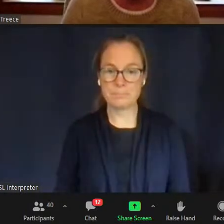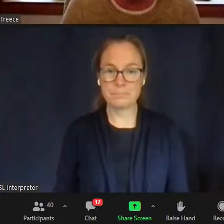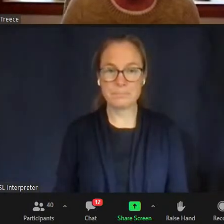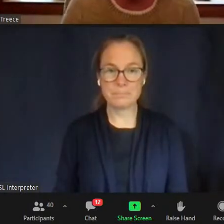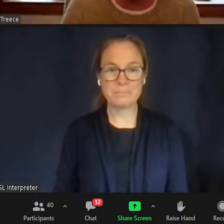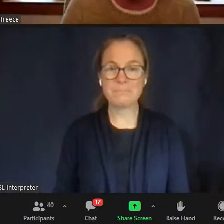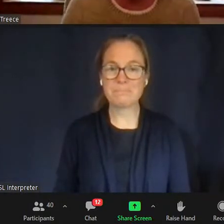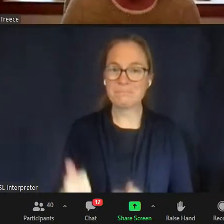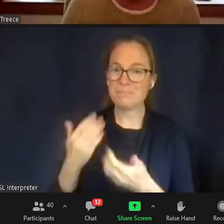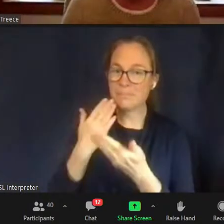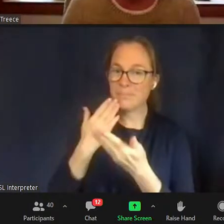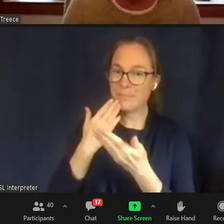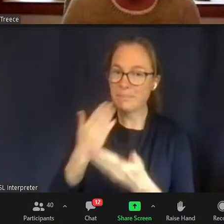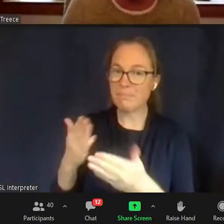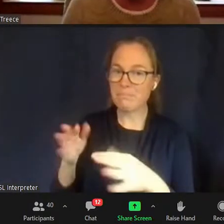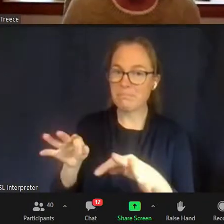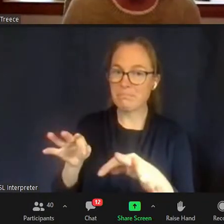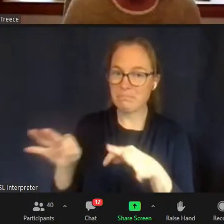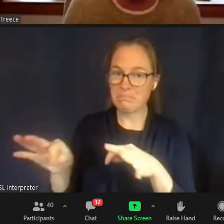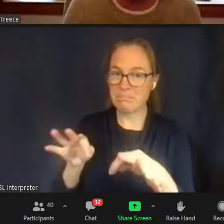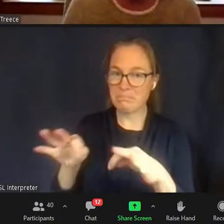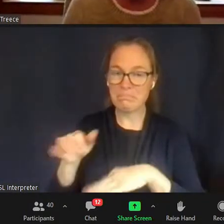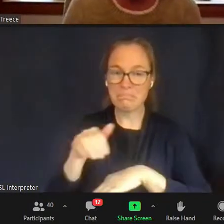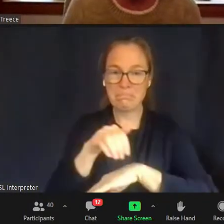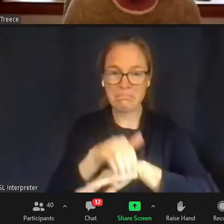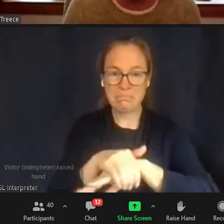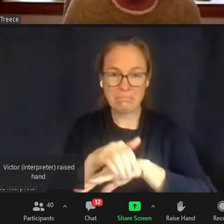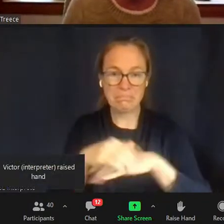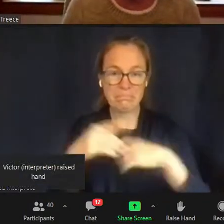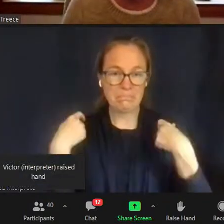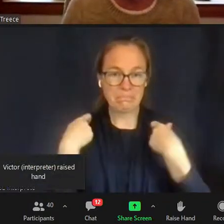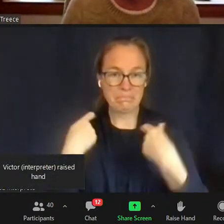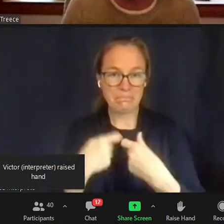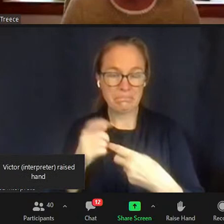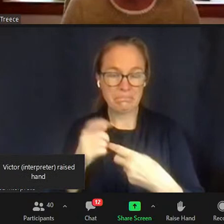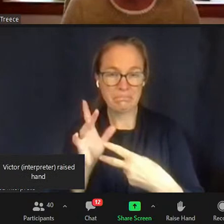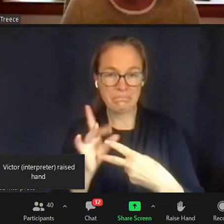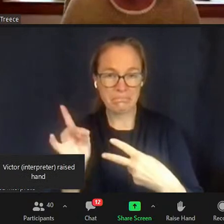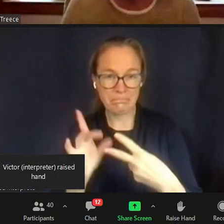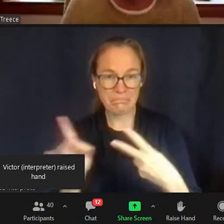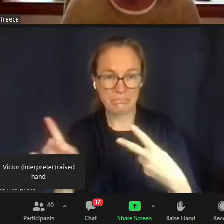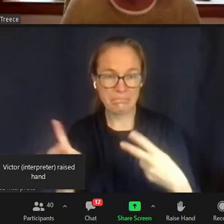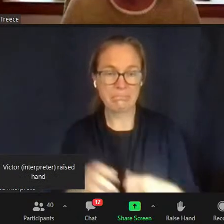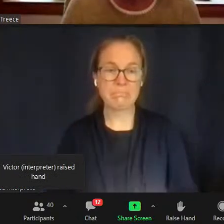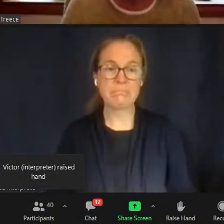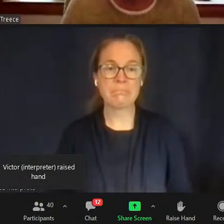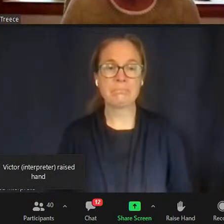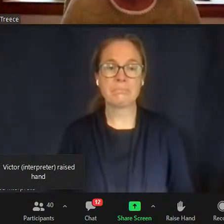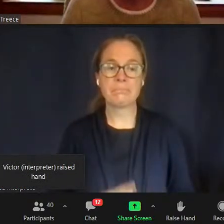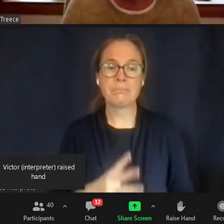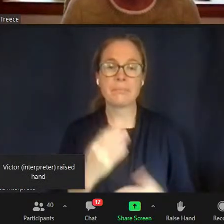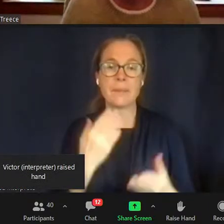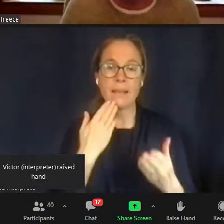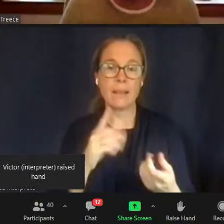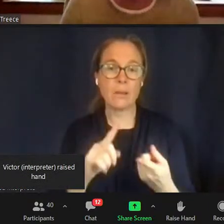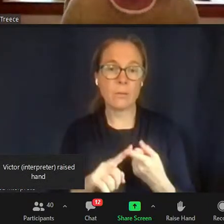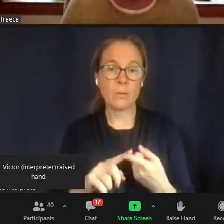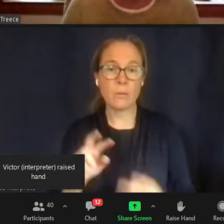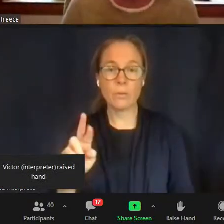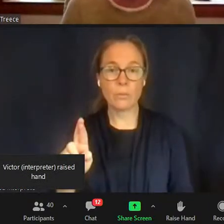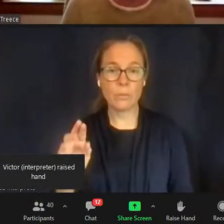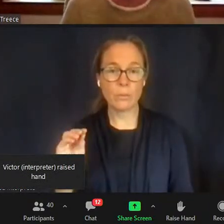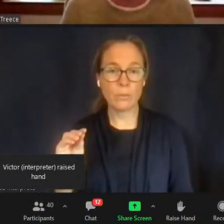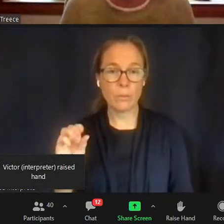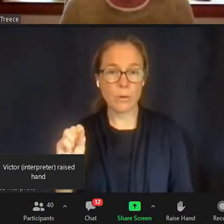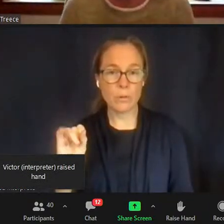Excellent. Thank you, Victor, for that announcement. Thank you also to Rosie, who